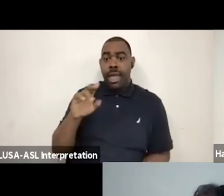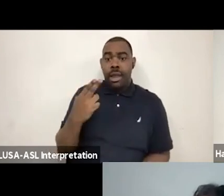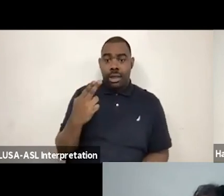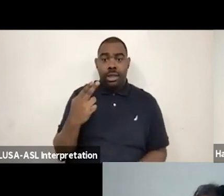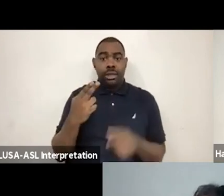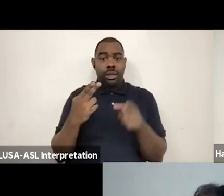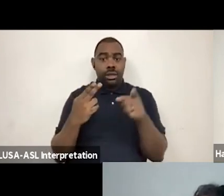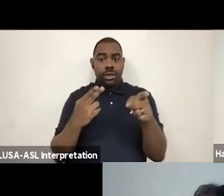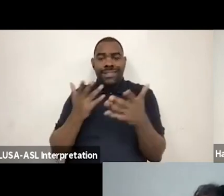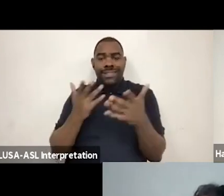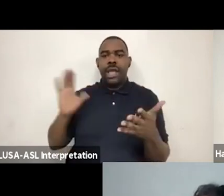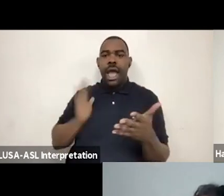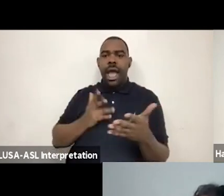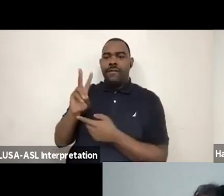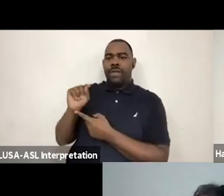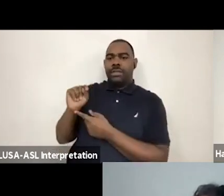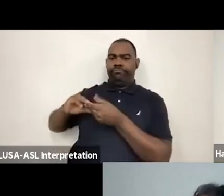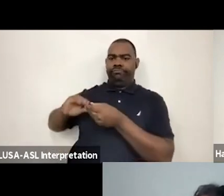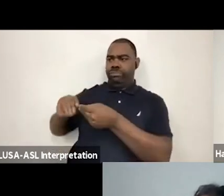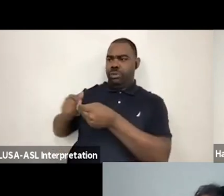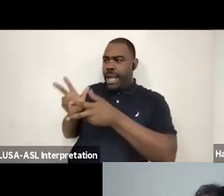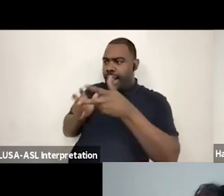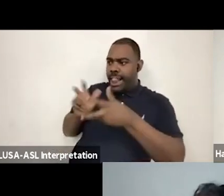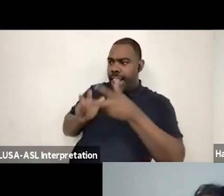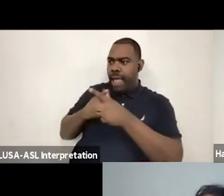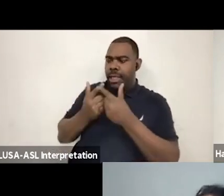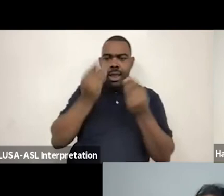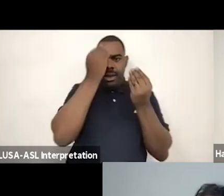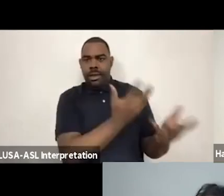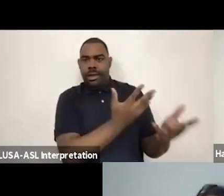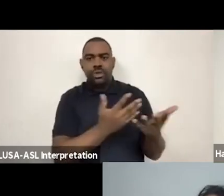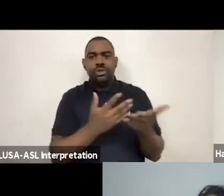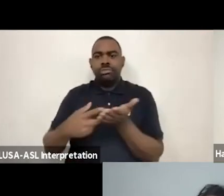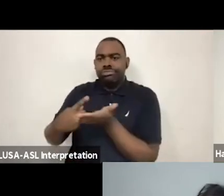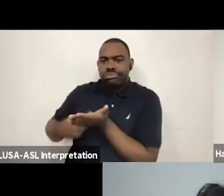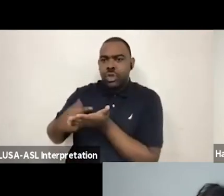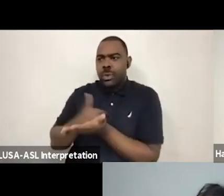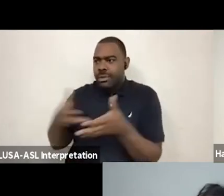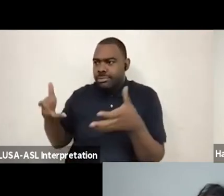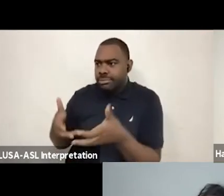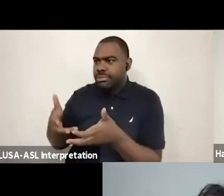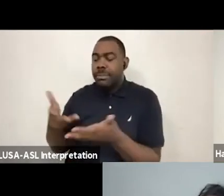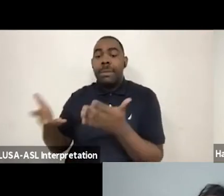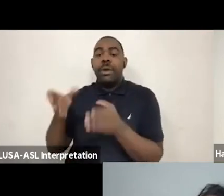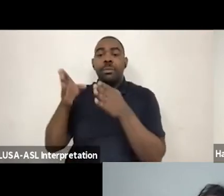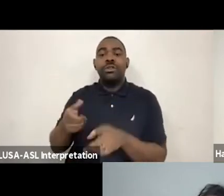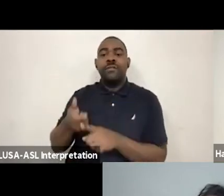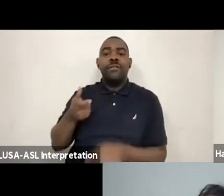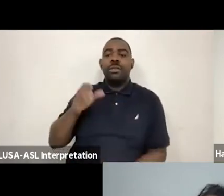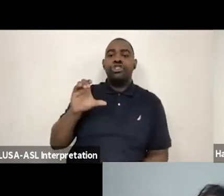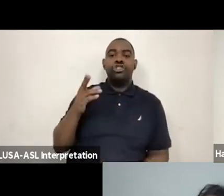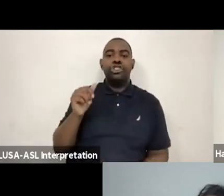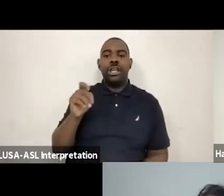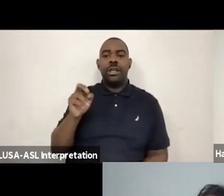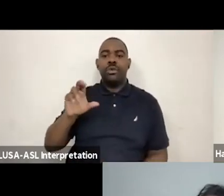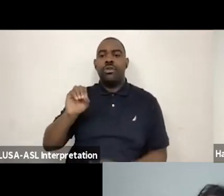Hannah things that our veterans are saying in our various communities, or conversations that we're having, or a conversation that we have with someone from the